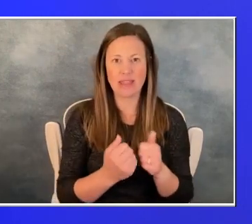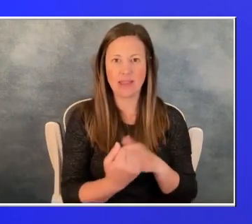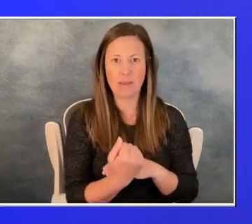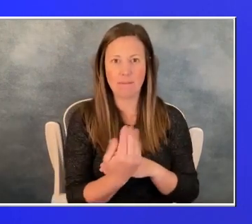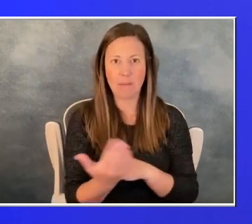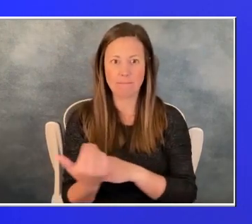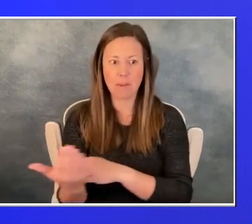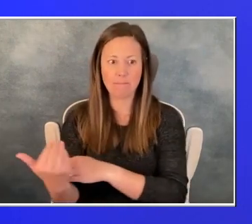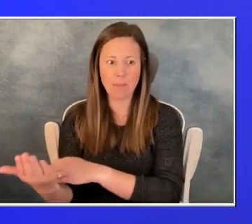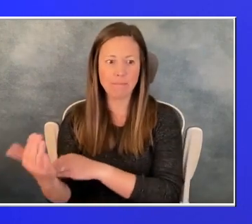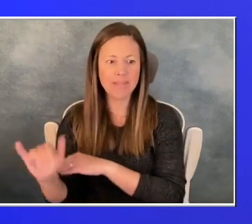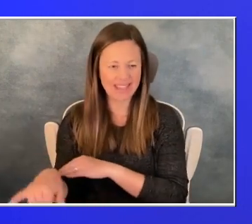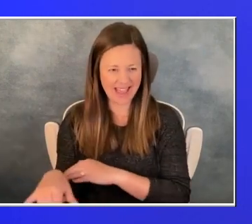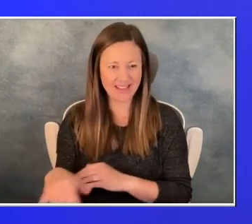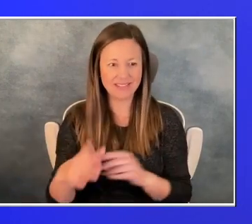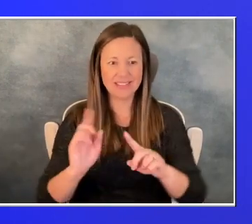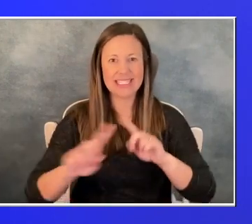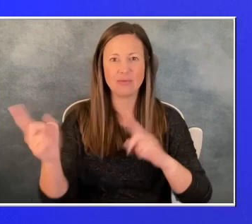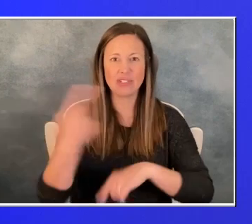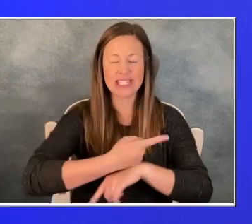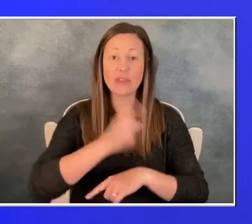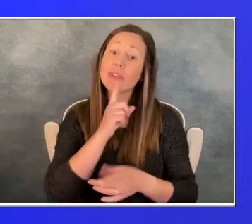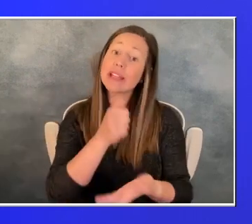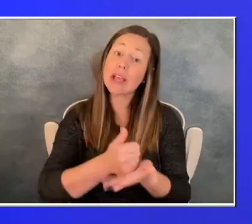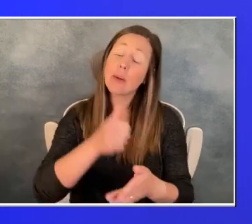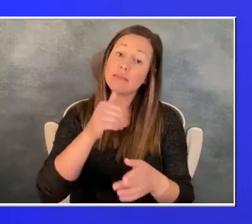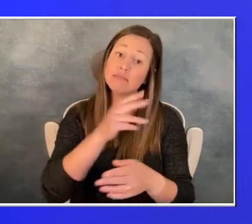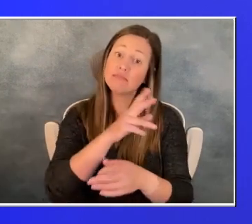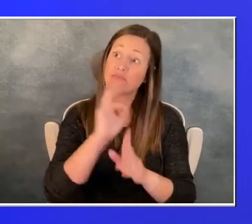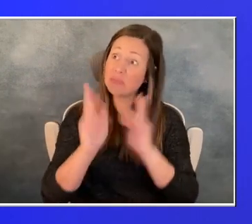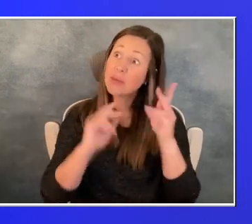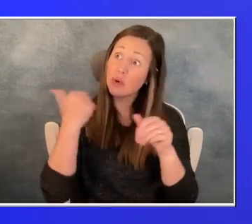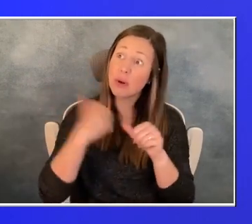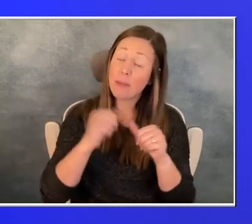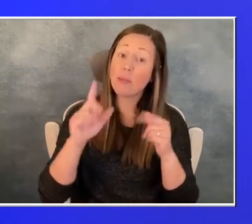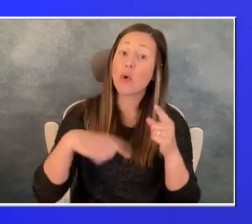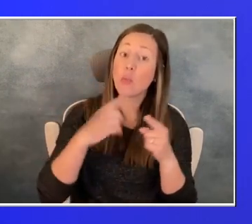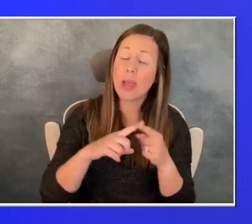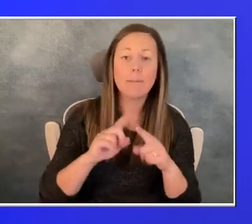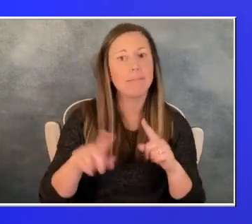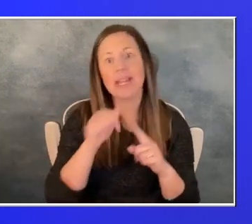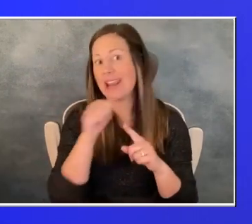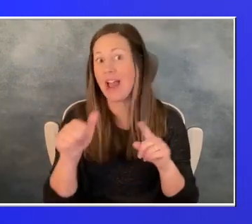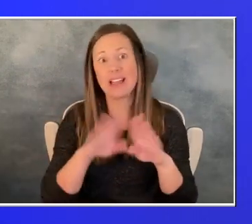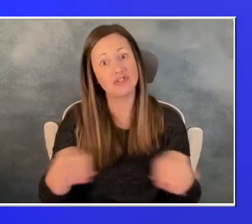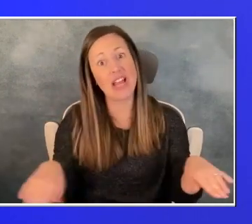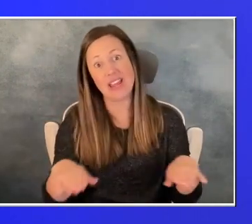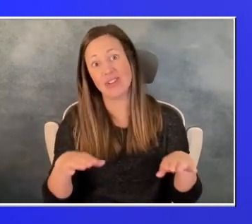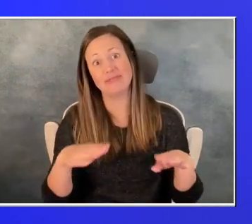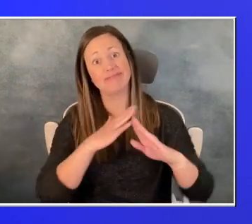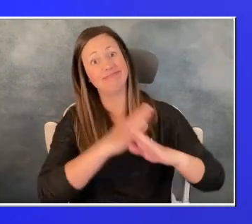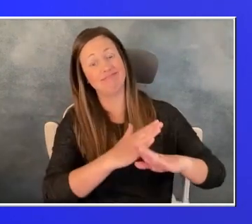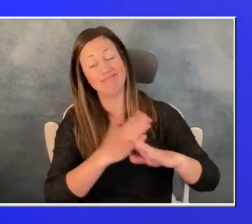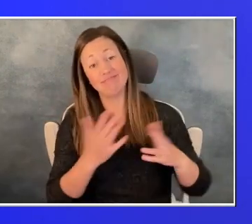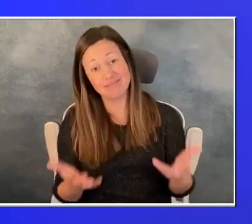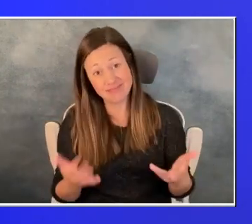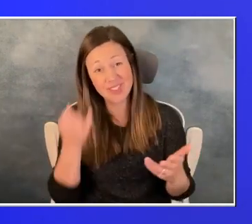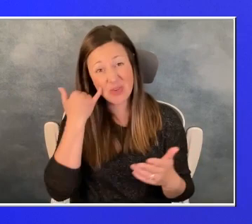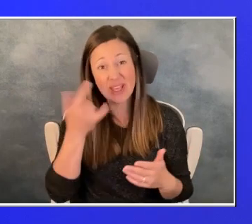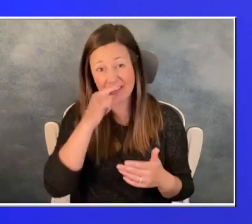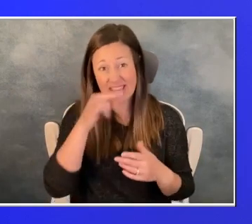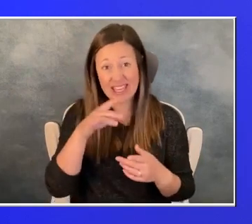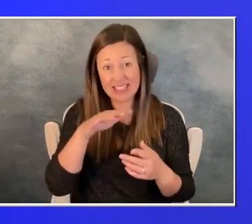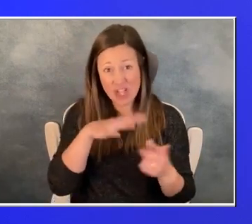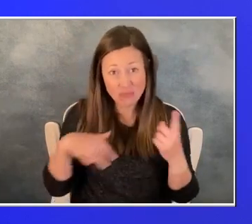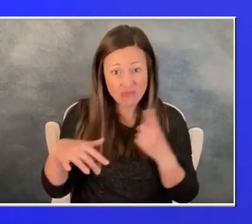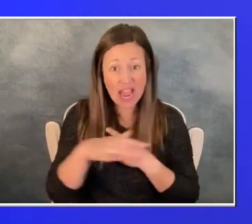helping patients remind them when to take the medication, but that's not child resistant. So if there are going to be kids around, if you're going to your grandparents'